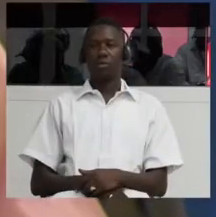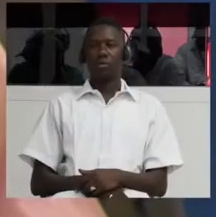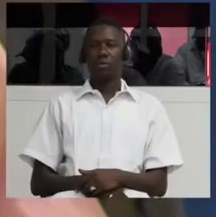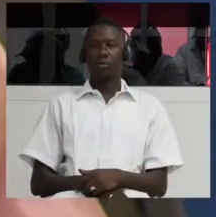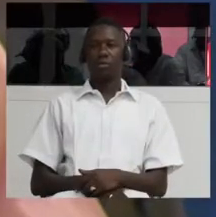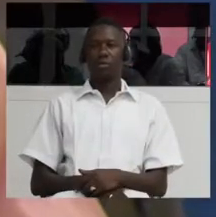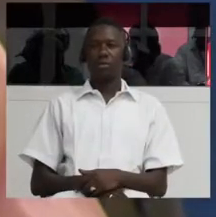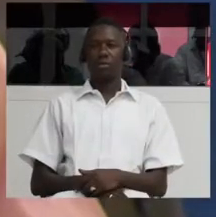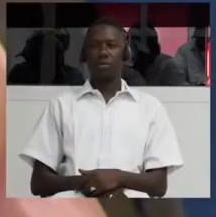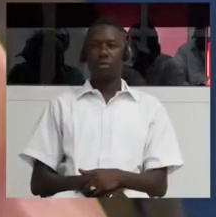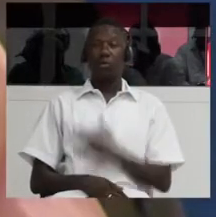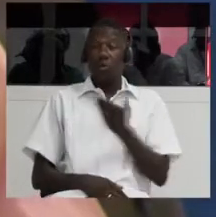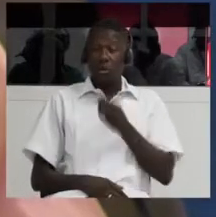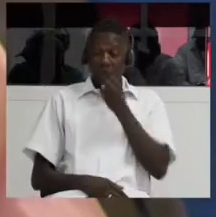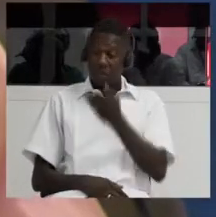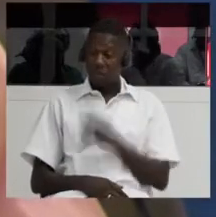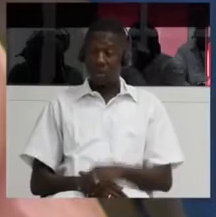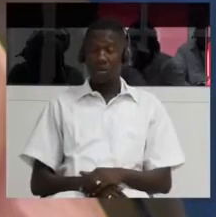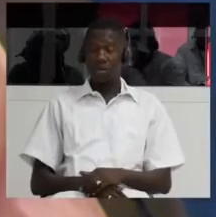Why are you telling us that story,